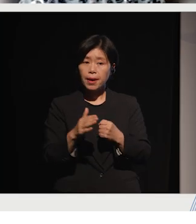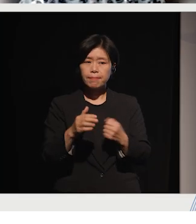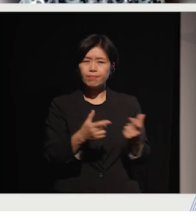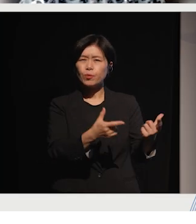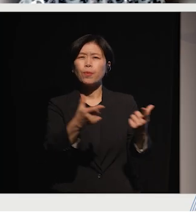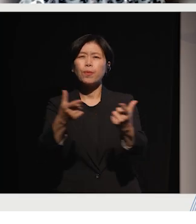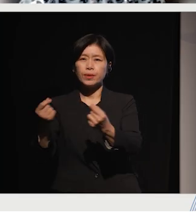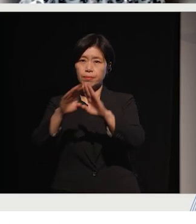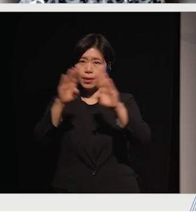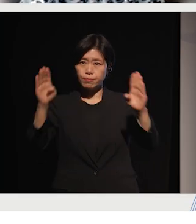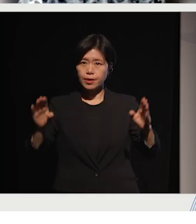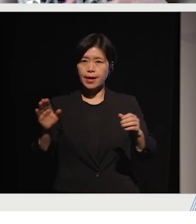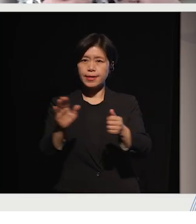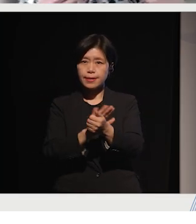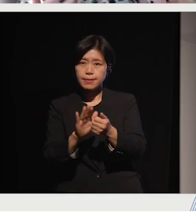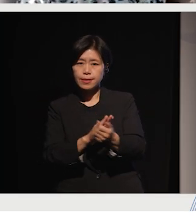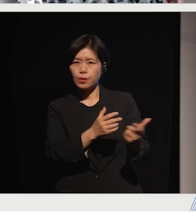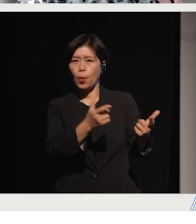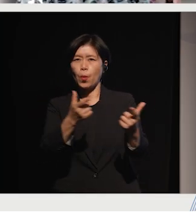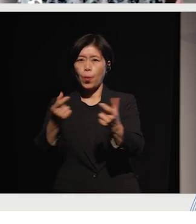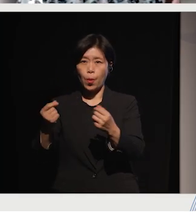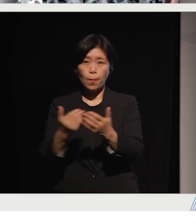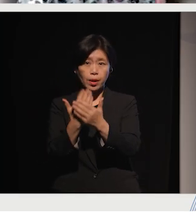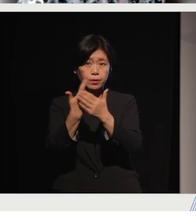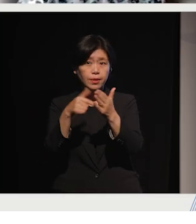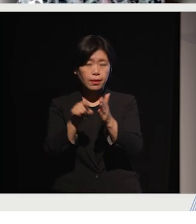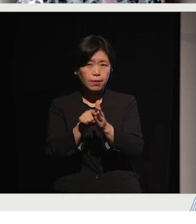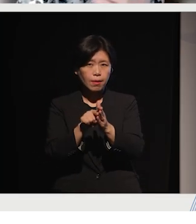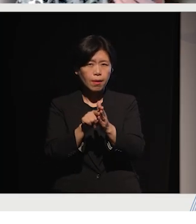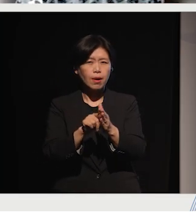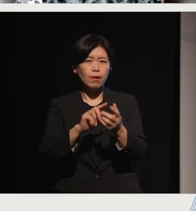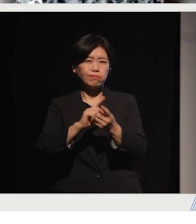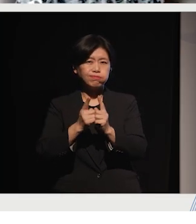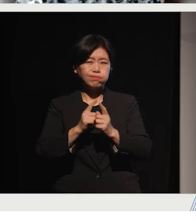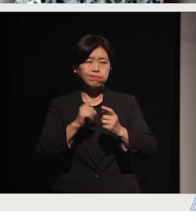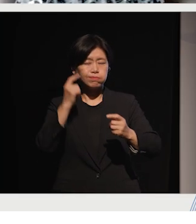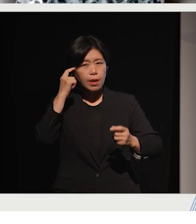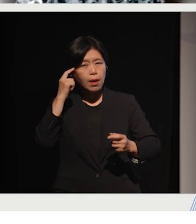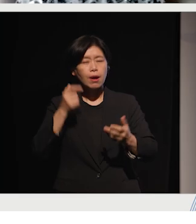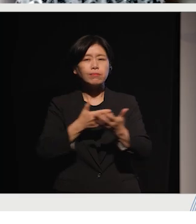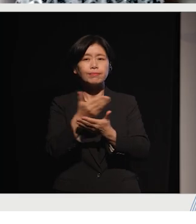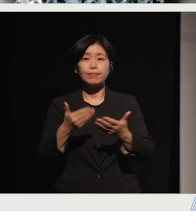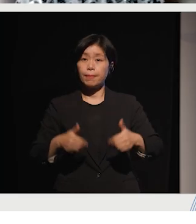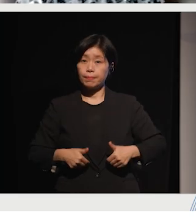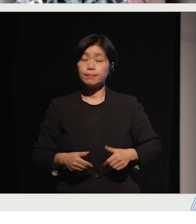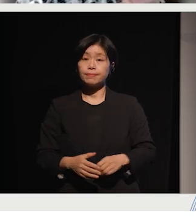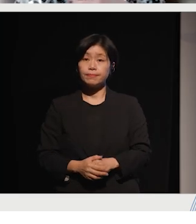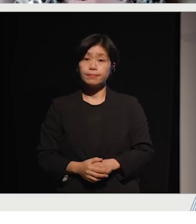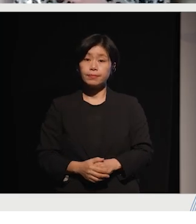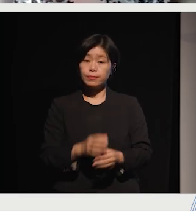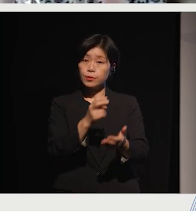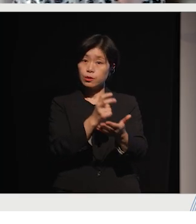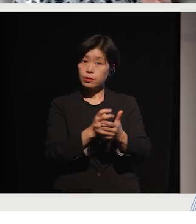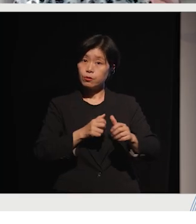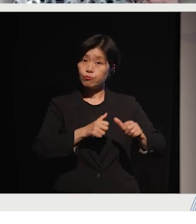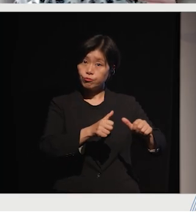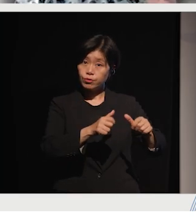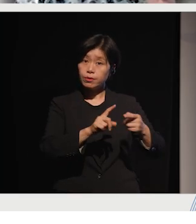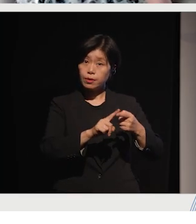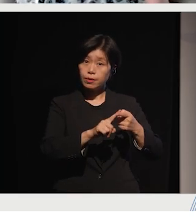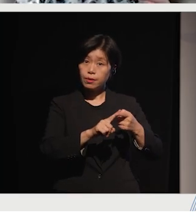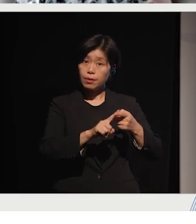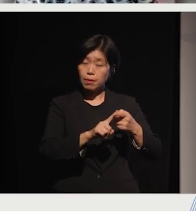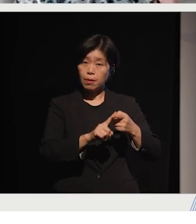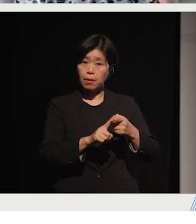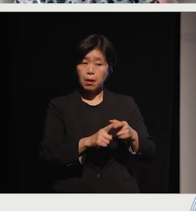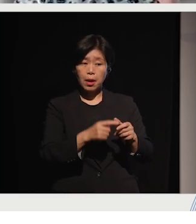of consistent experience. Compliance only, that goes back to one of my earlier slides where we don't want our